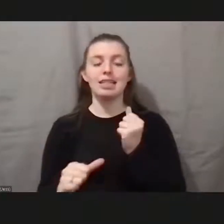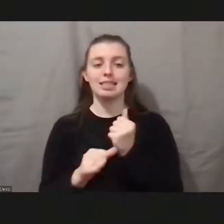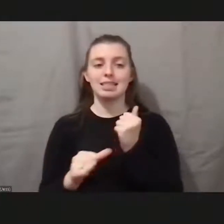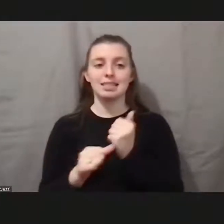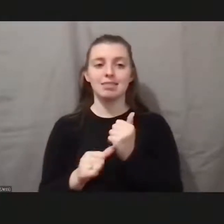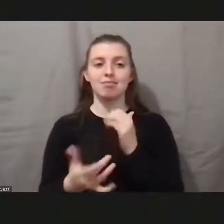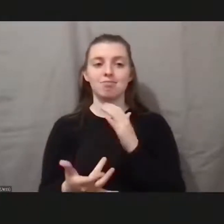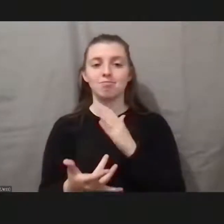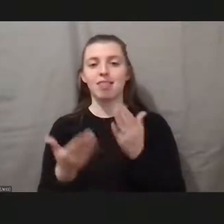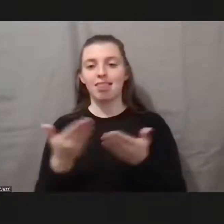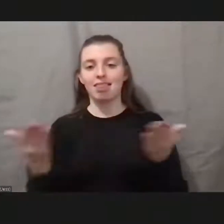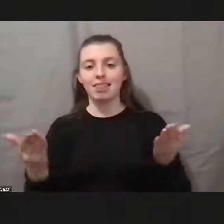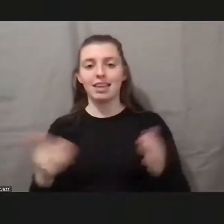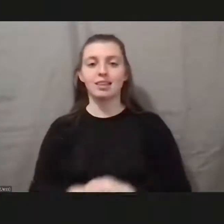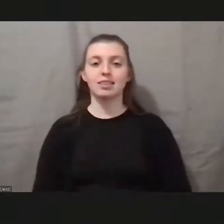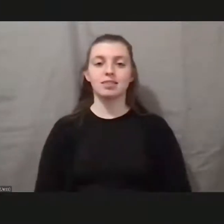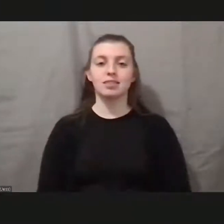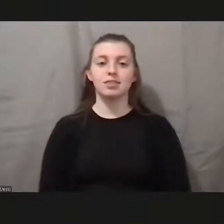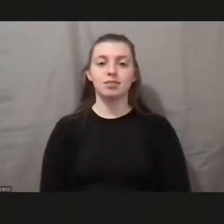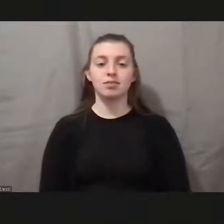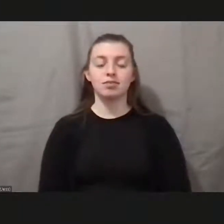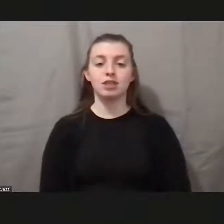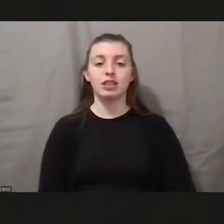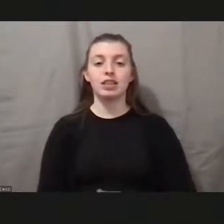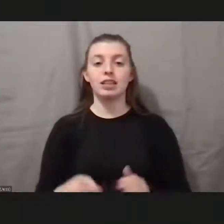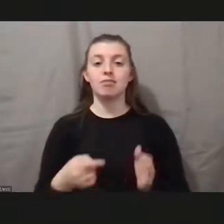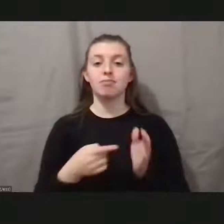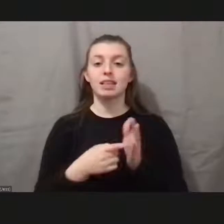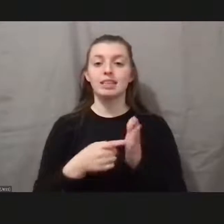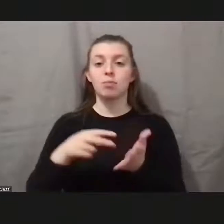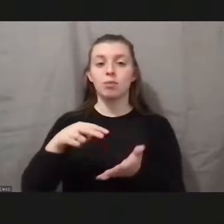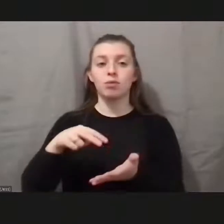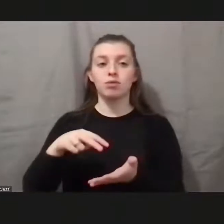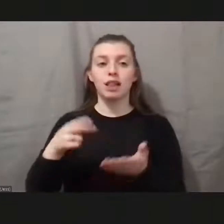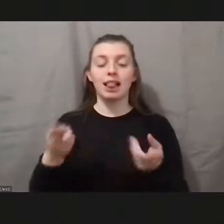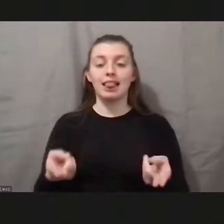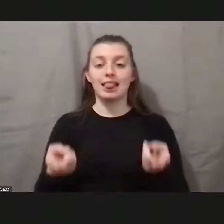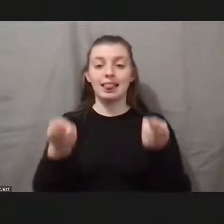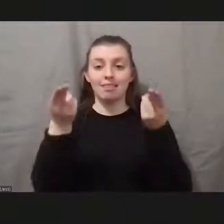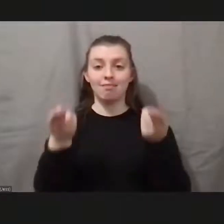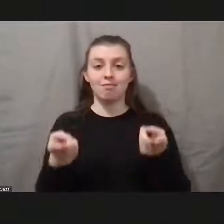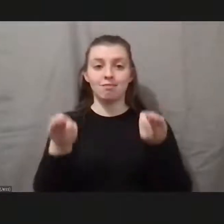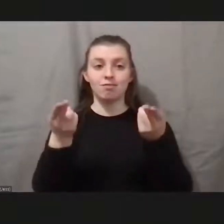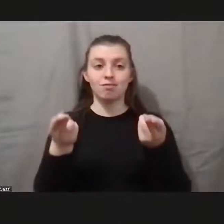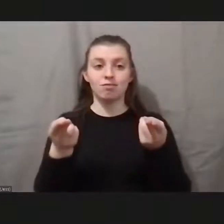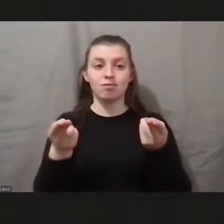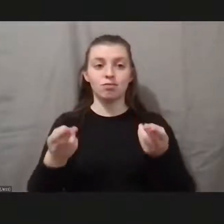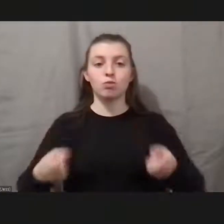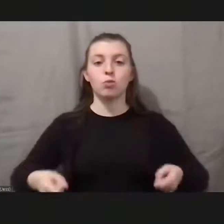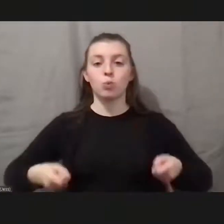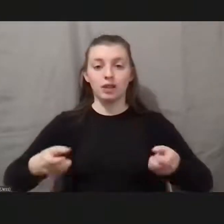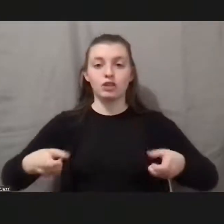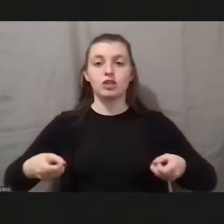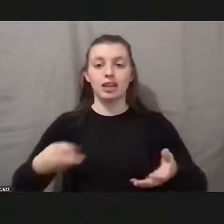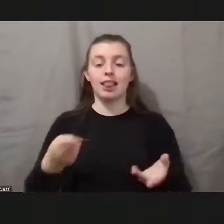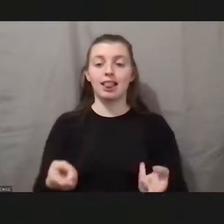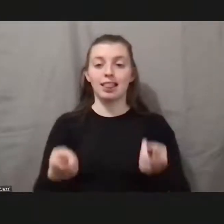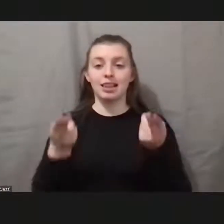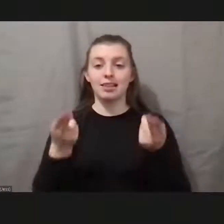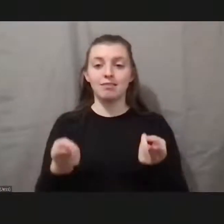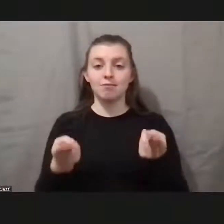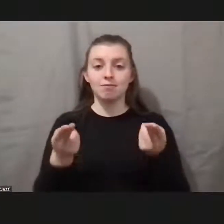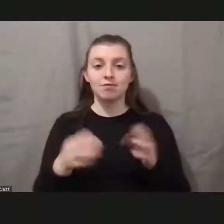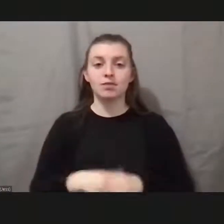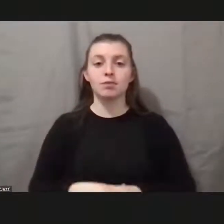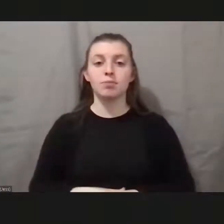a lift to be put in because you couldn't accommodate an elevator, or if you wanted to be able to provide assistive devices